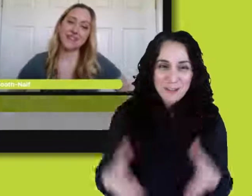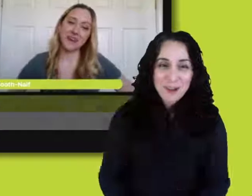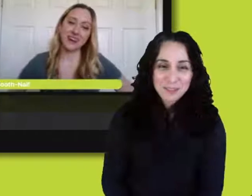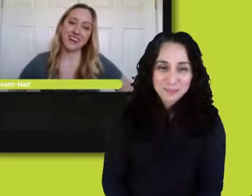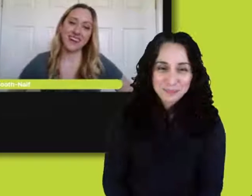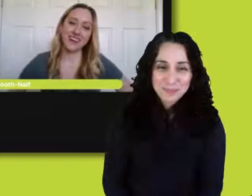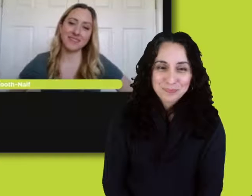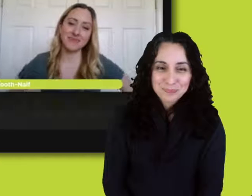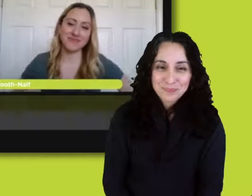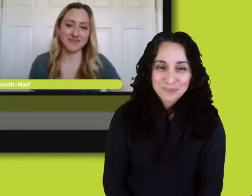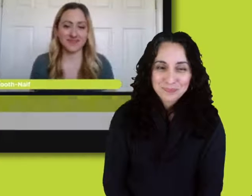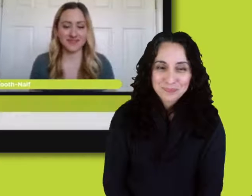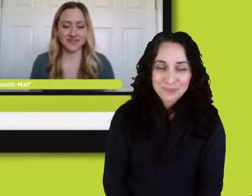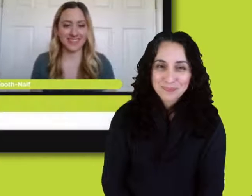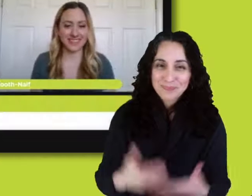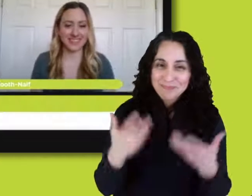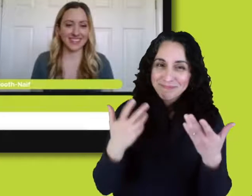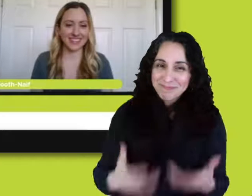so much. And